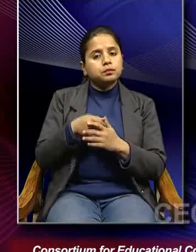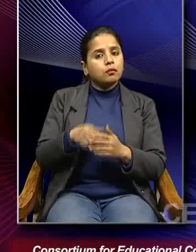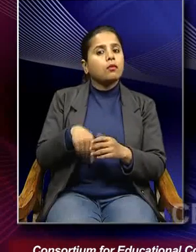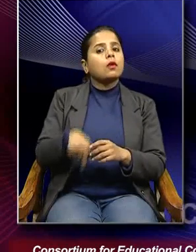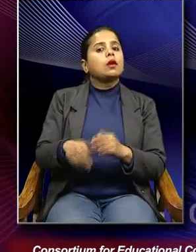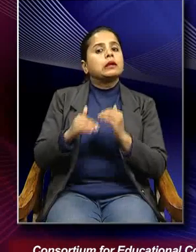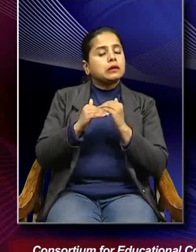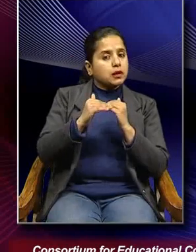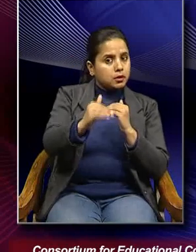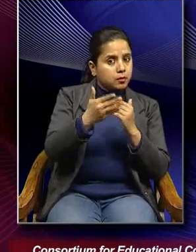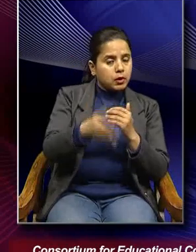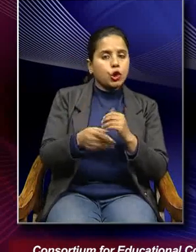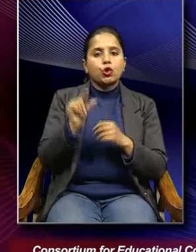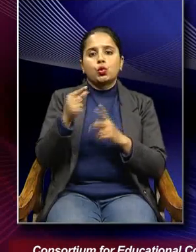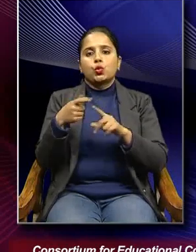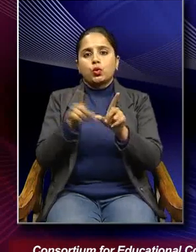sustainability, then